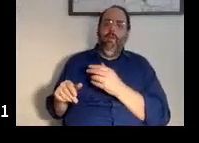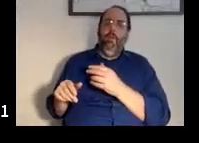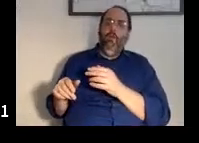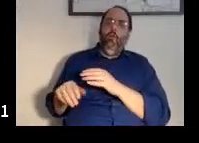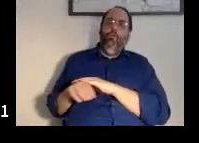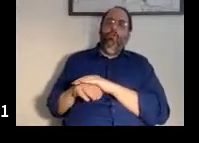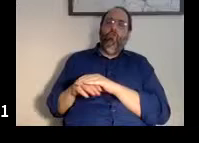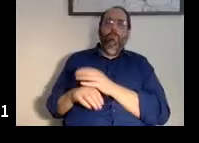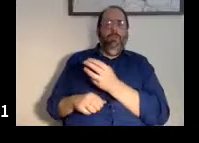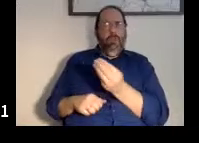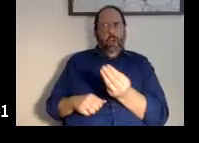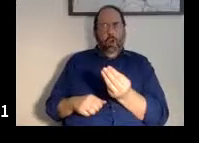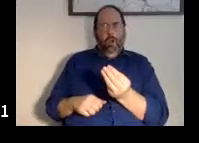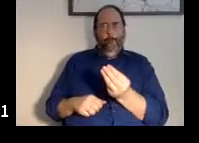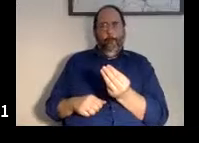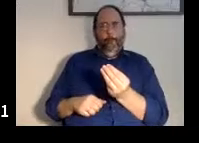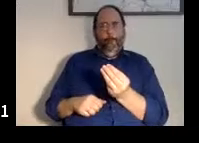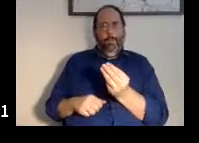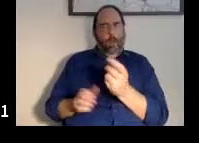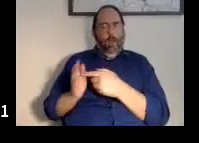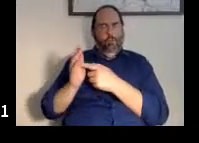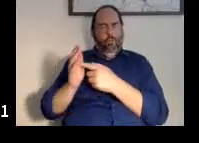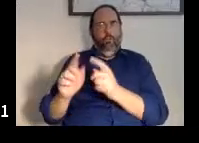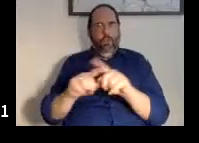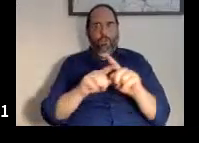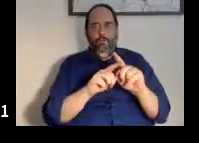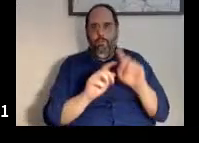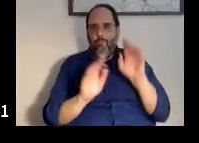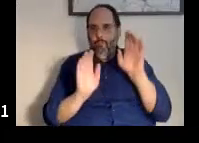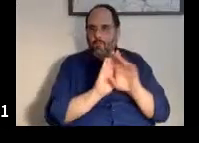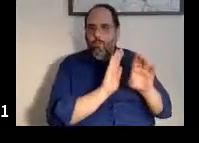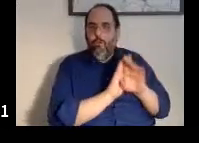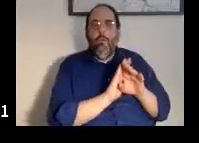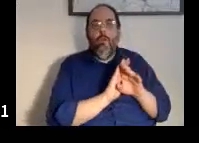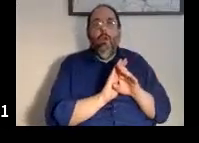material, I showed you several slides of play areas that